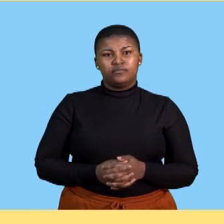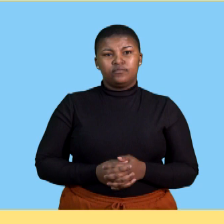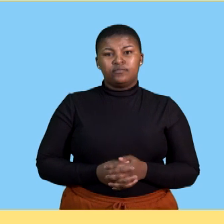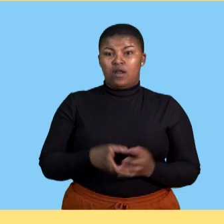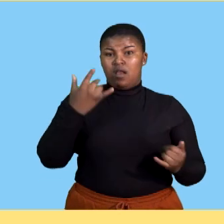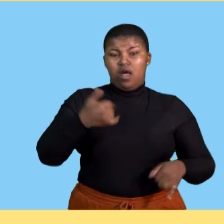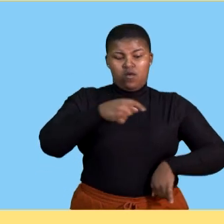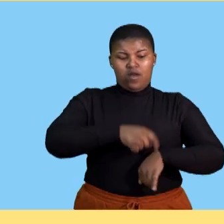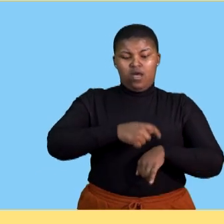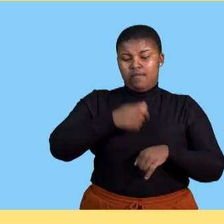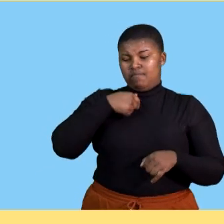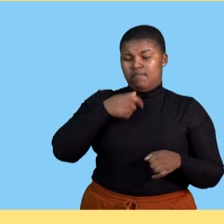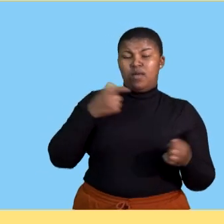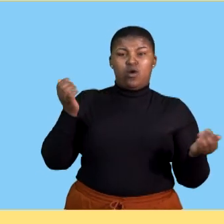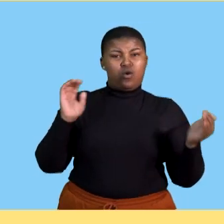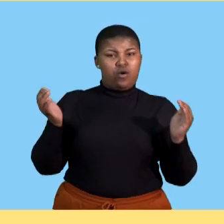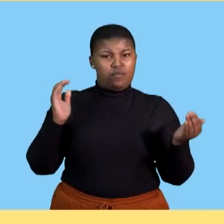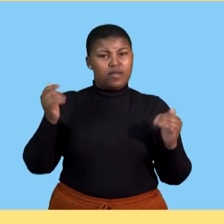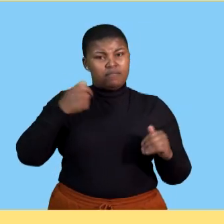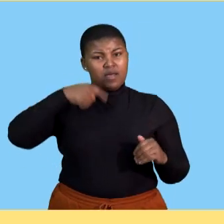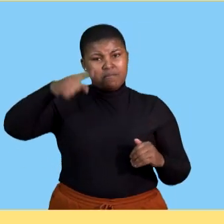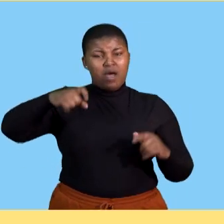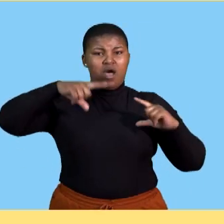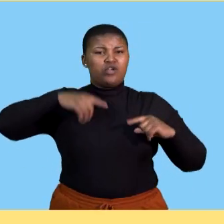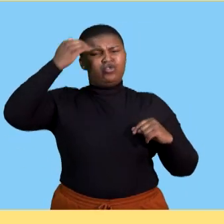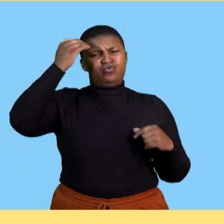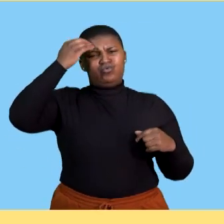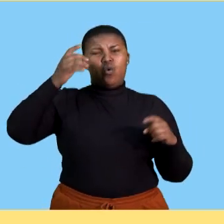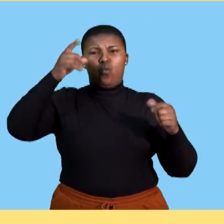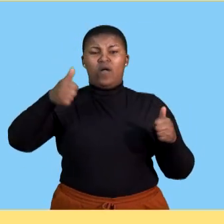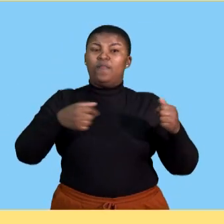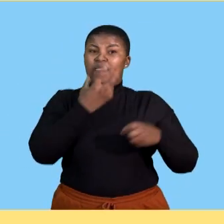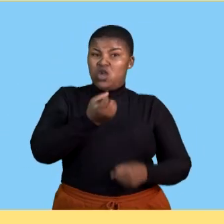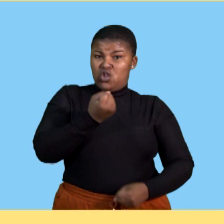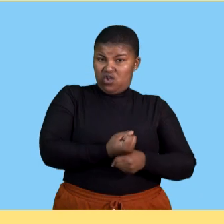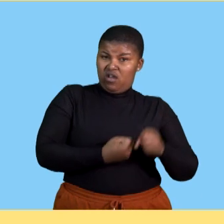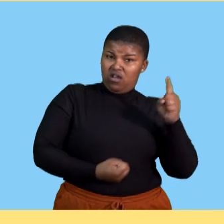In my comparison, I have to know this is